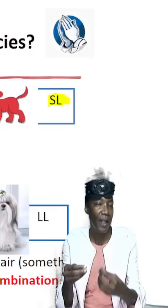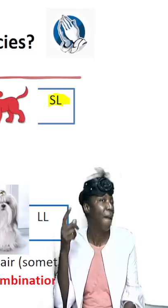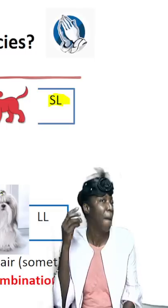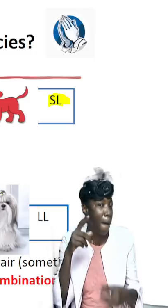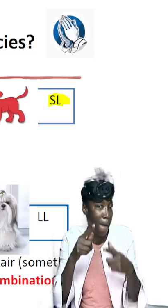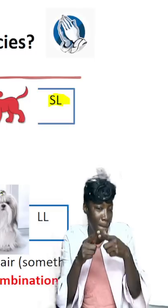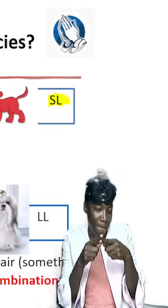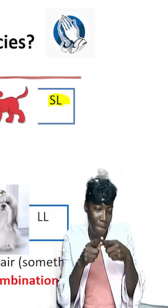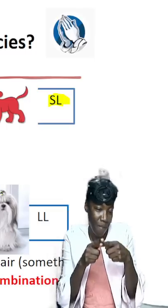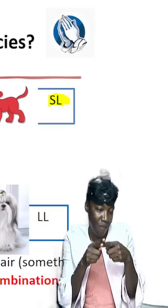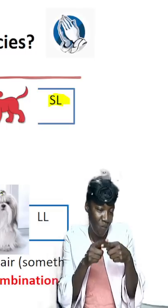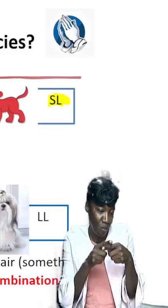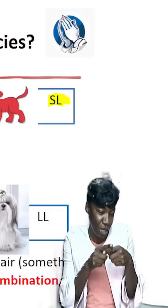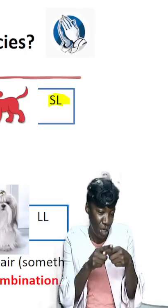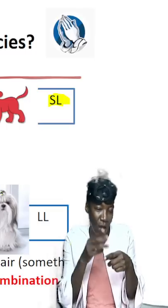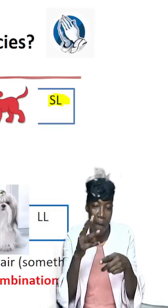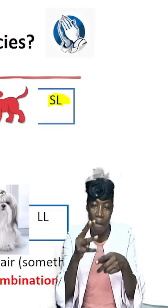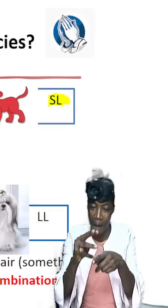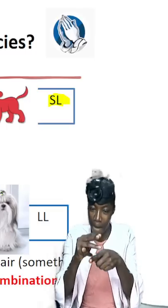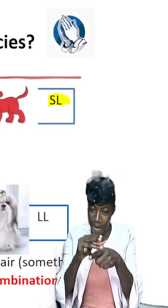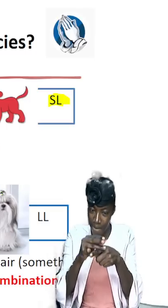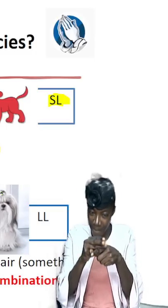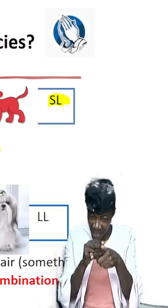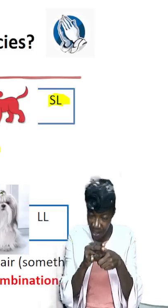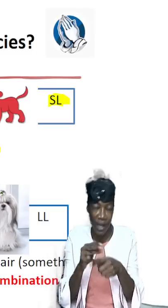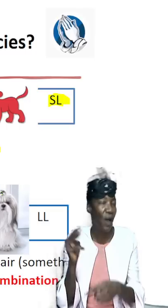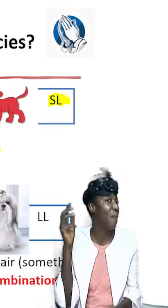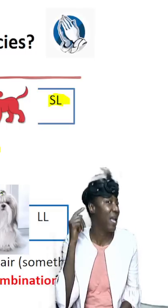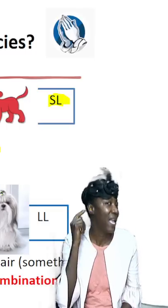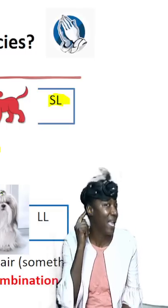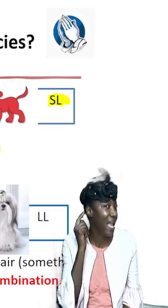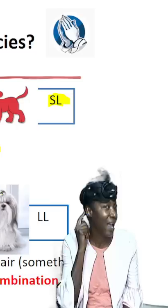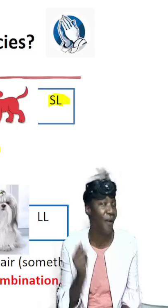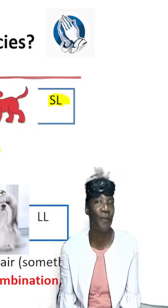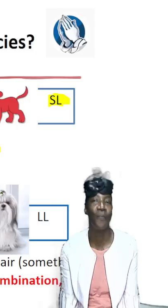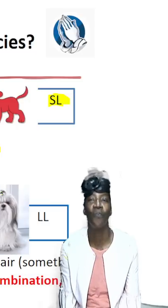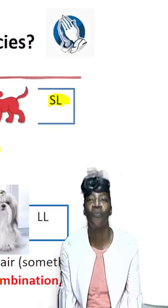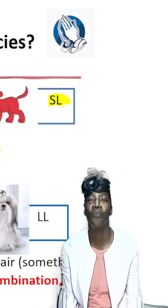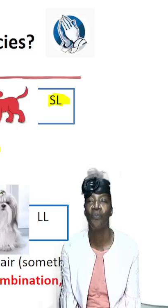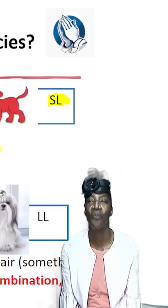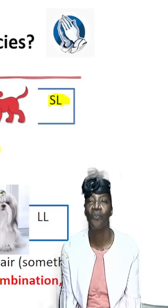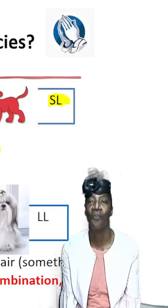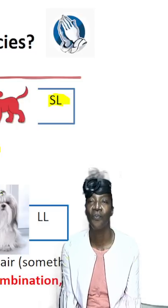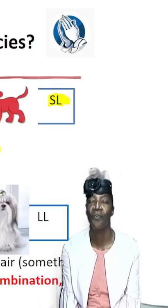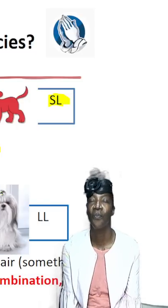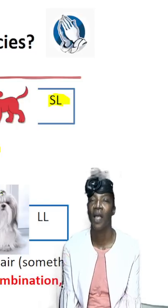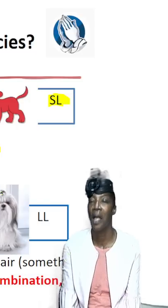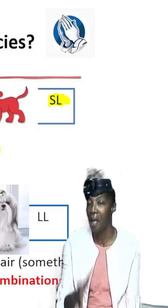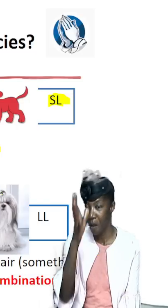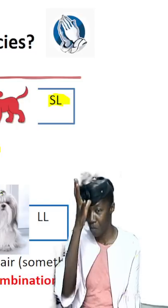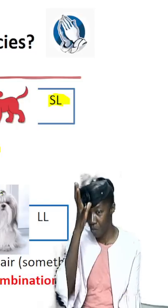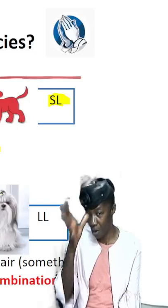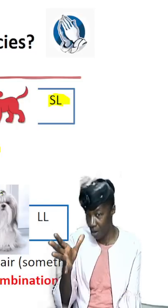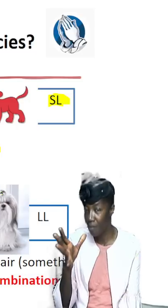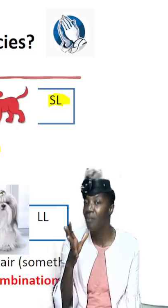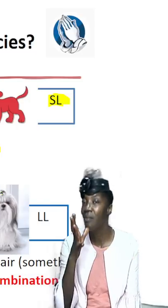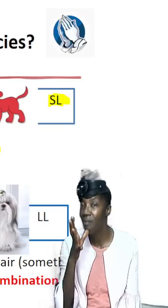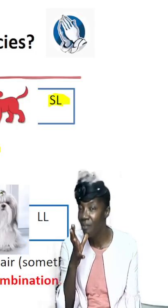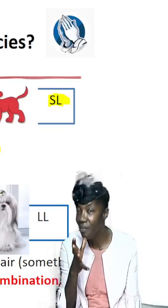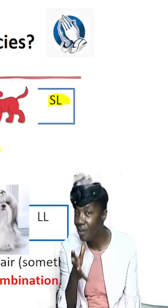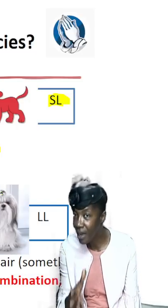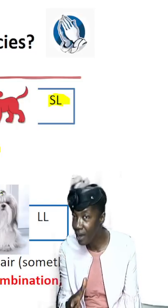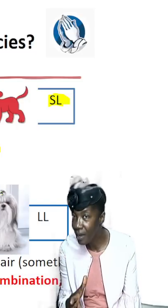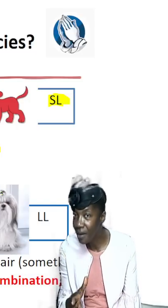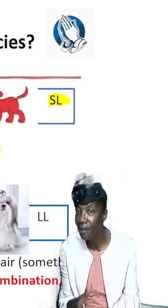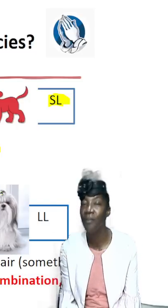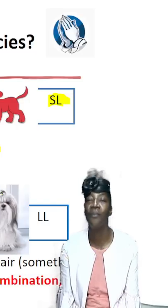medium ear here. All right? So if you notice, both dad and mom, the blue dog and